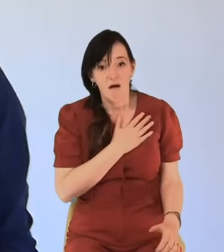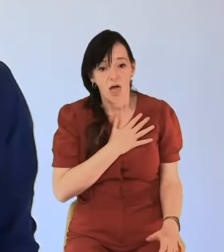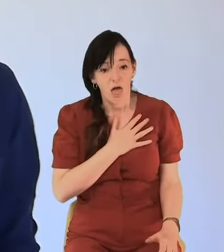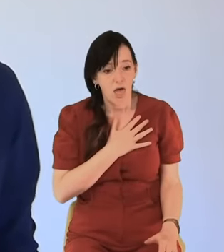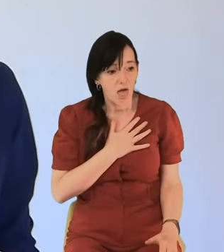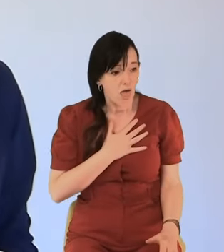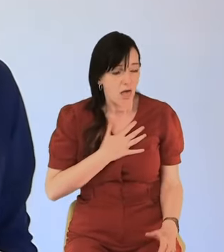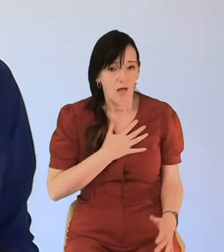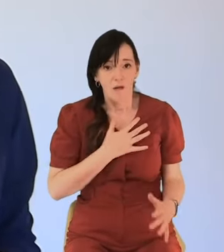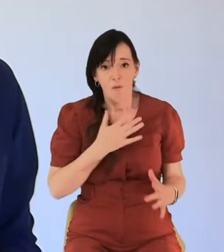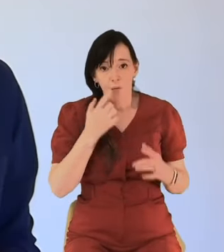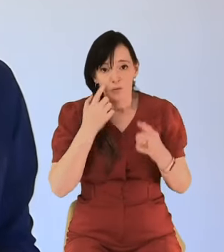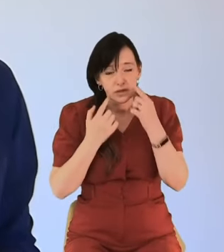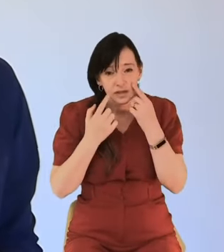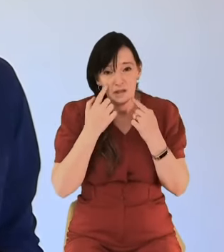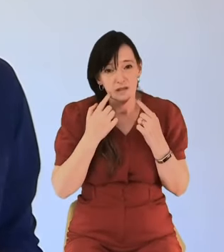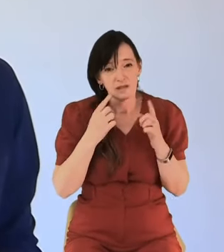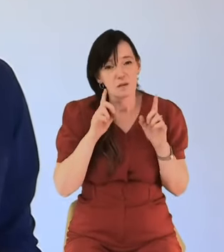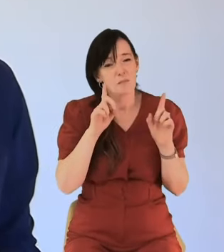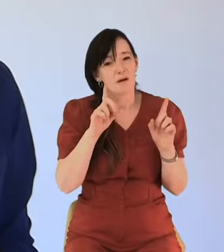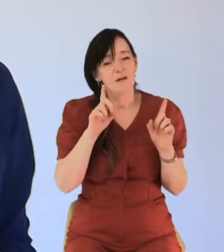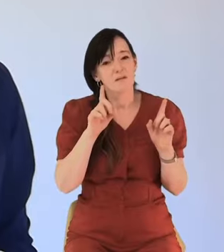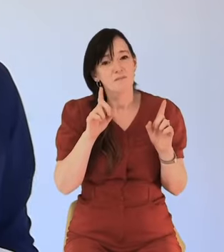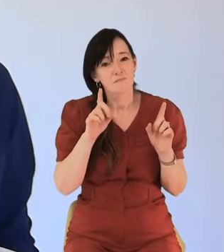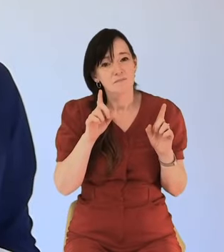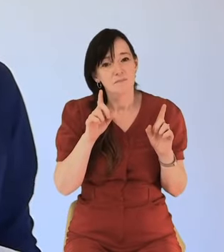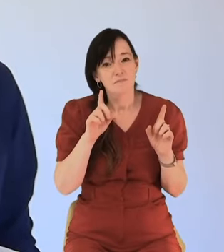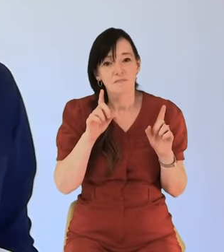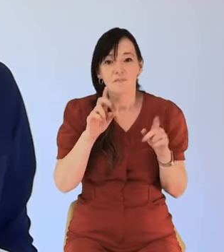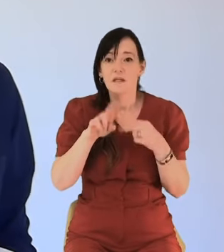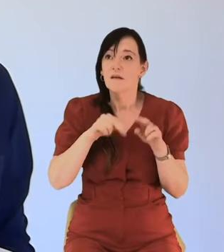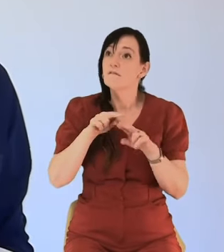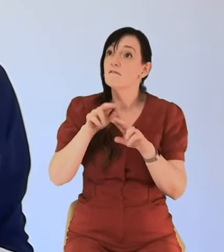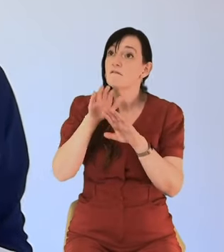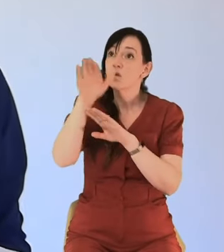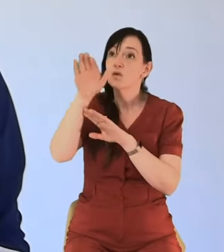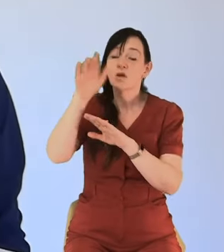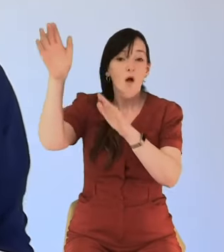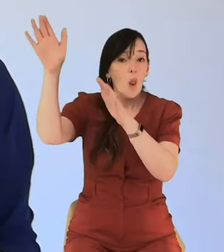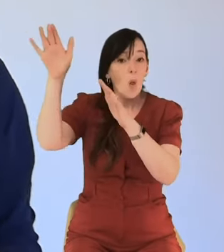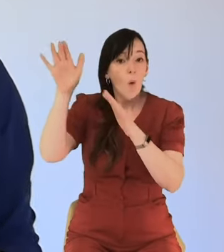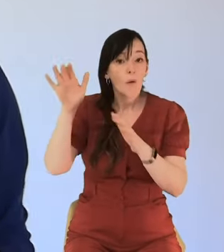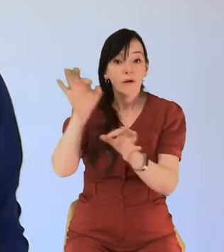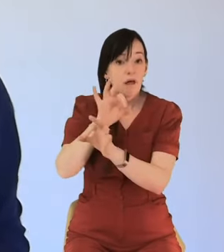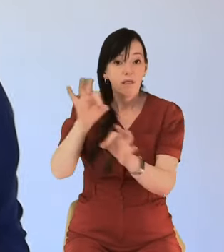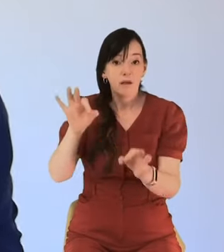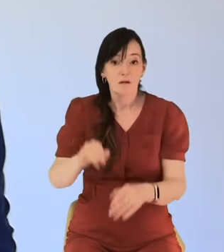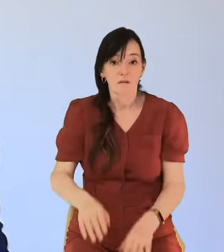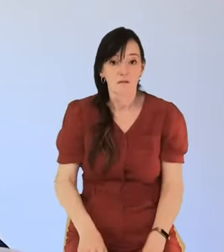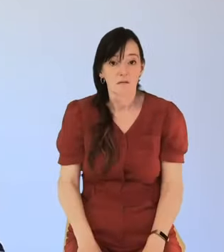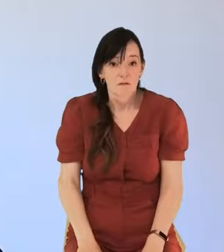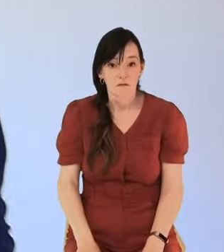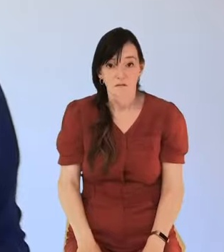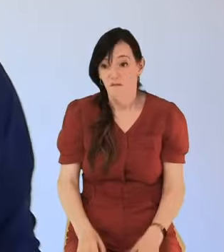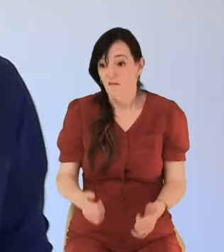makes for tears. And if there is no glory to come, forget it. I'll